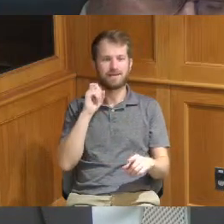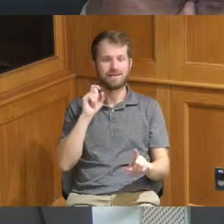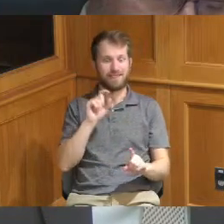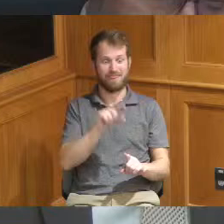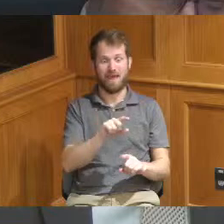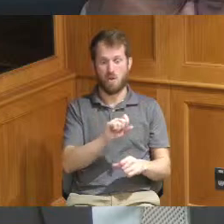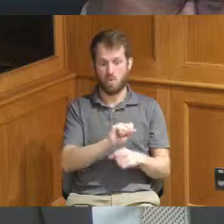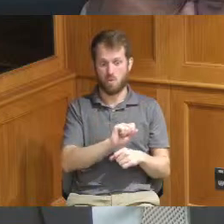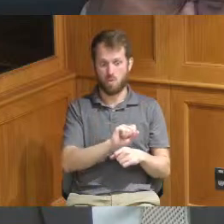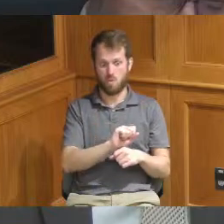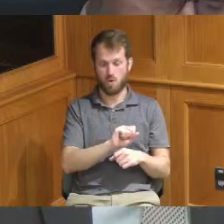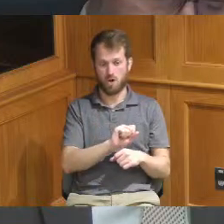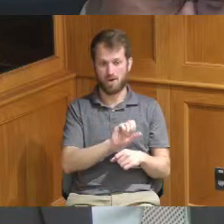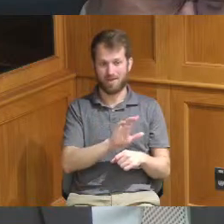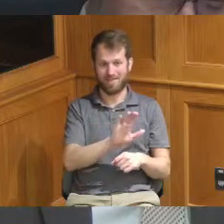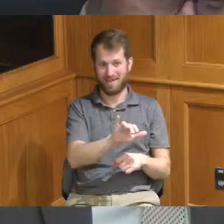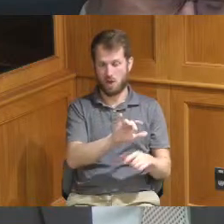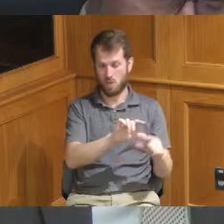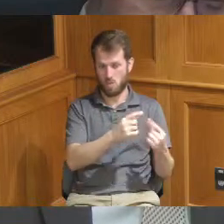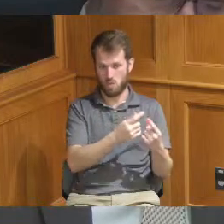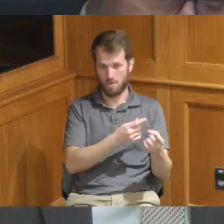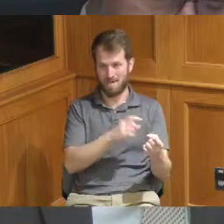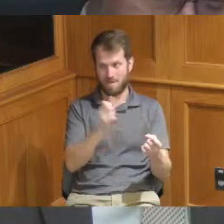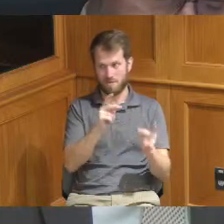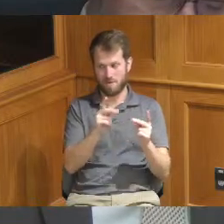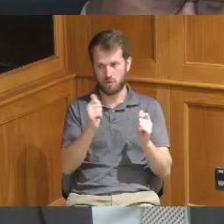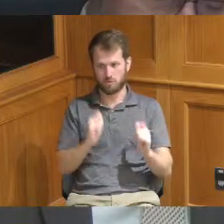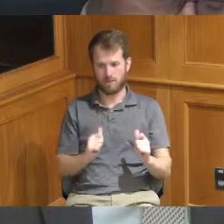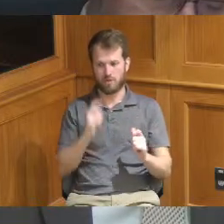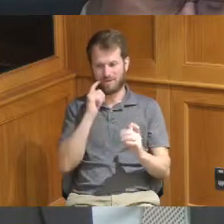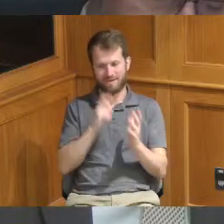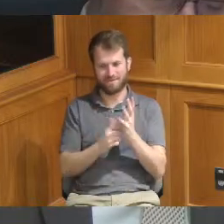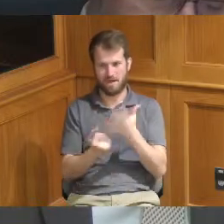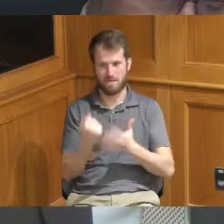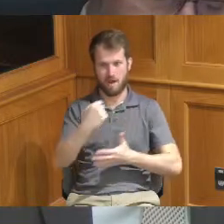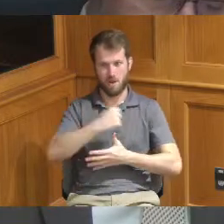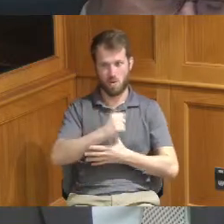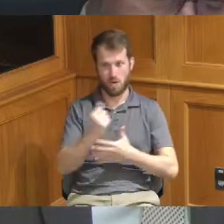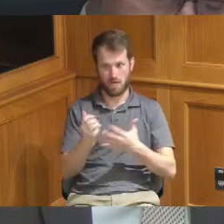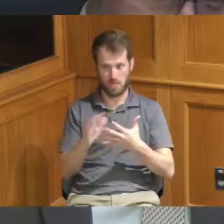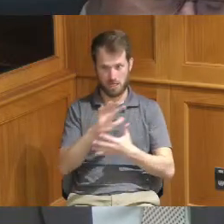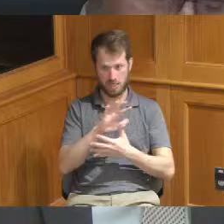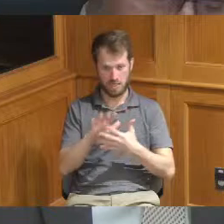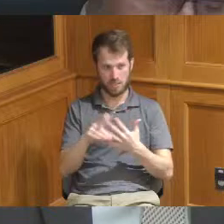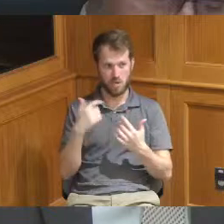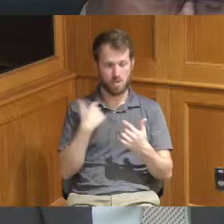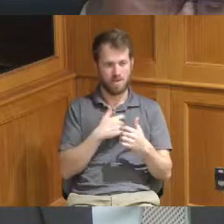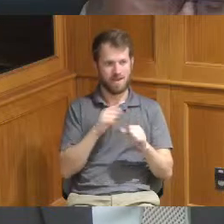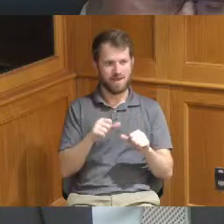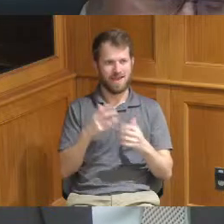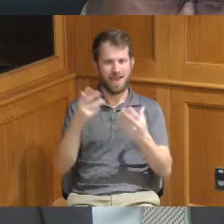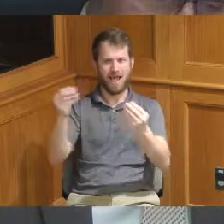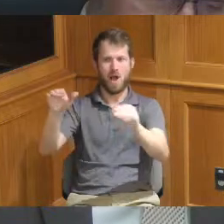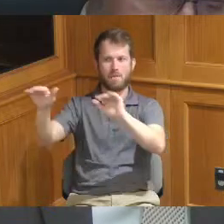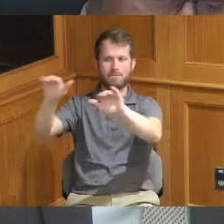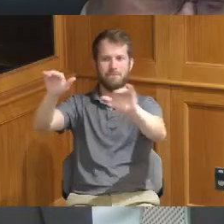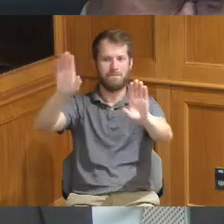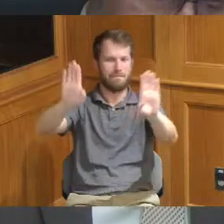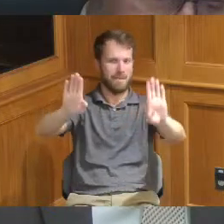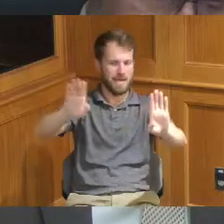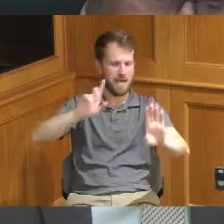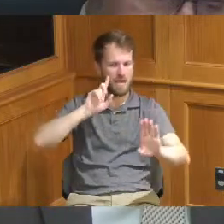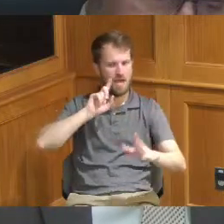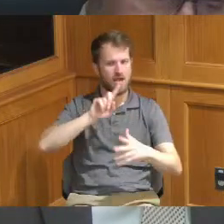group and others trying to identify priorities that where we could go out for bid for these